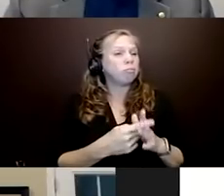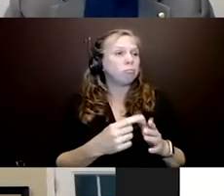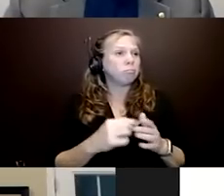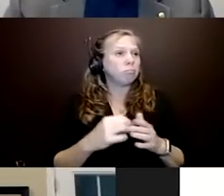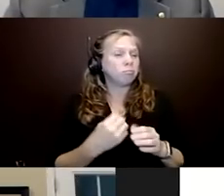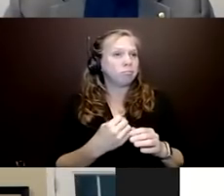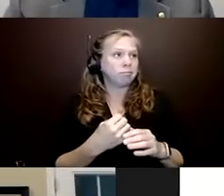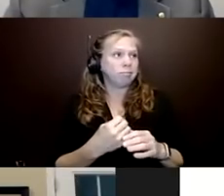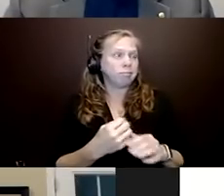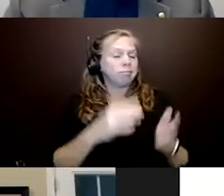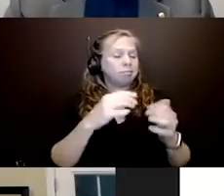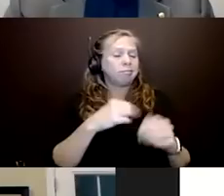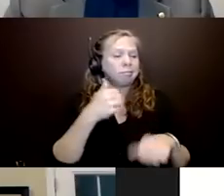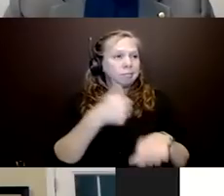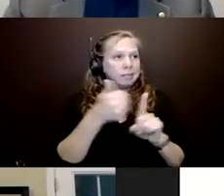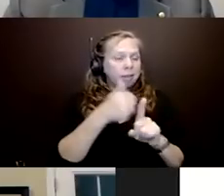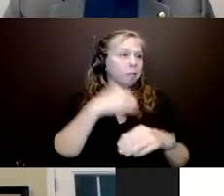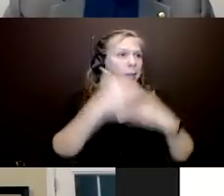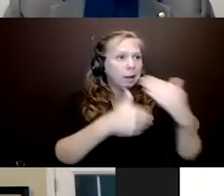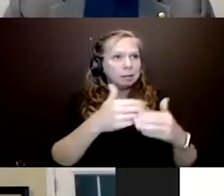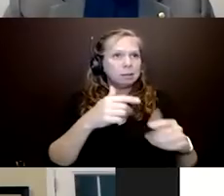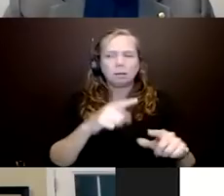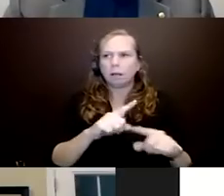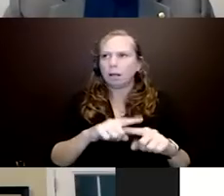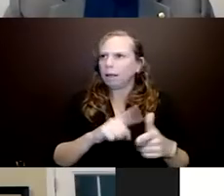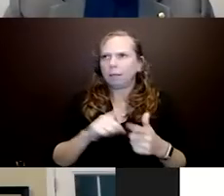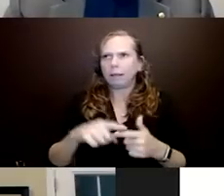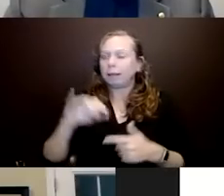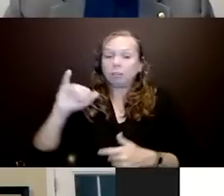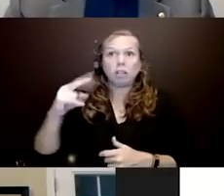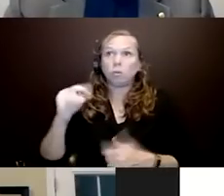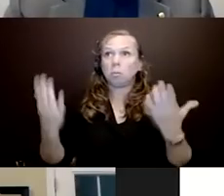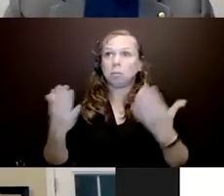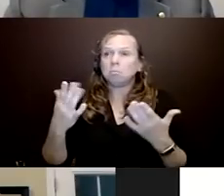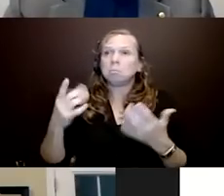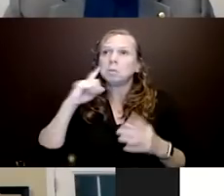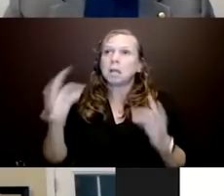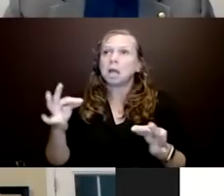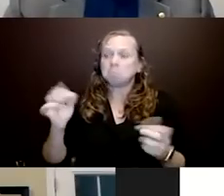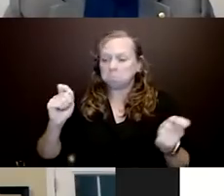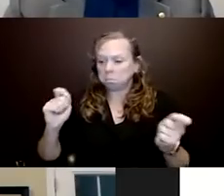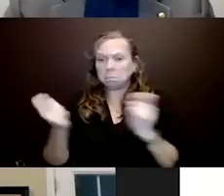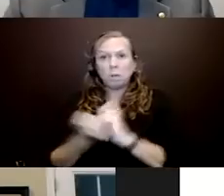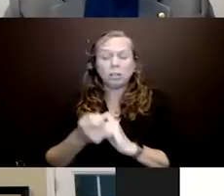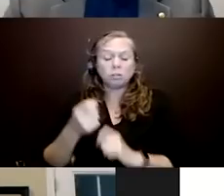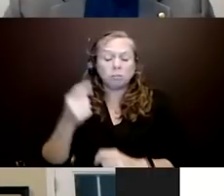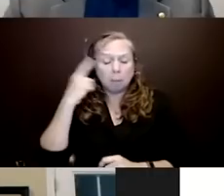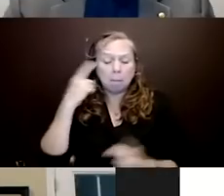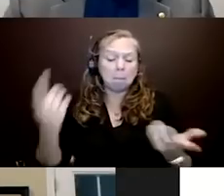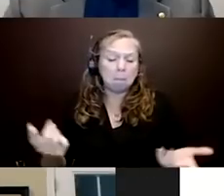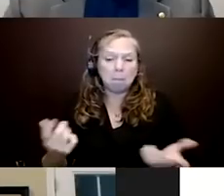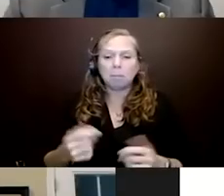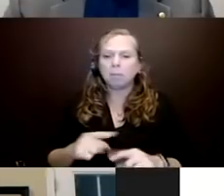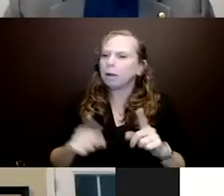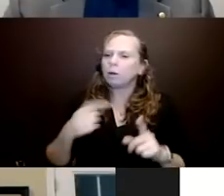that when they return to school, should they do so in January, for example, we'll have to look at class sizes then. We will do the best job